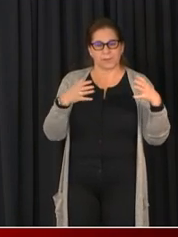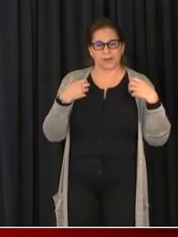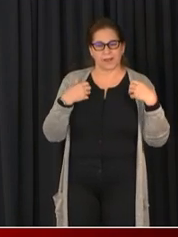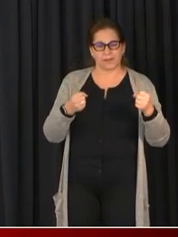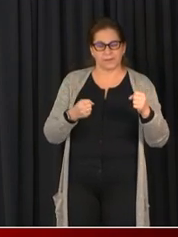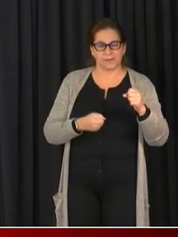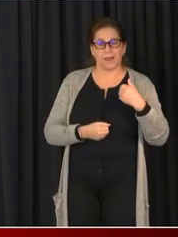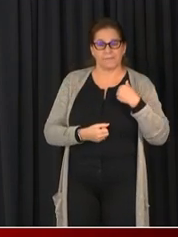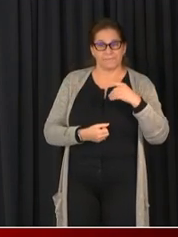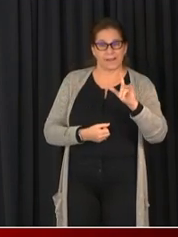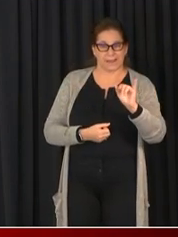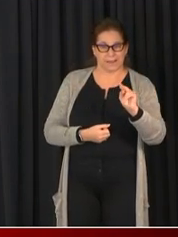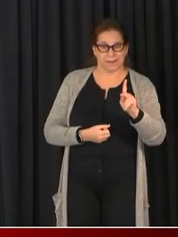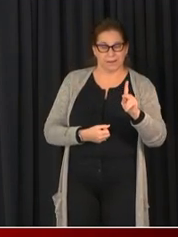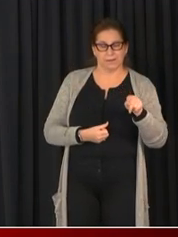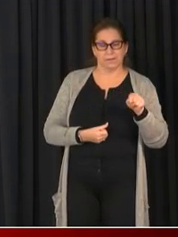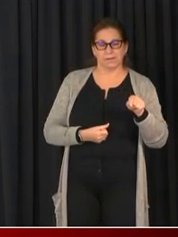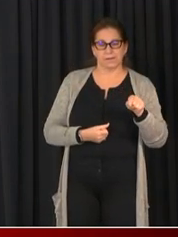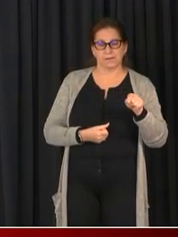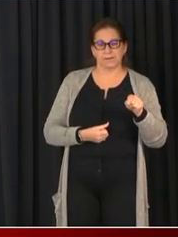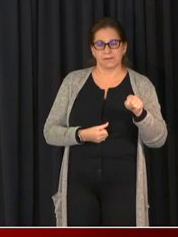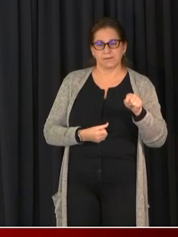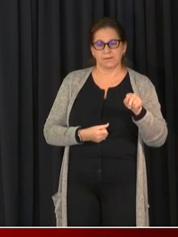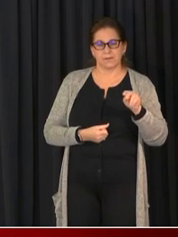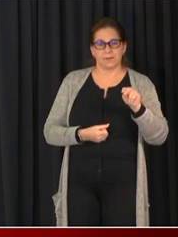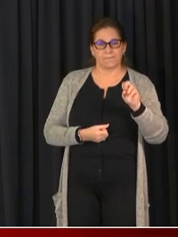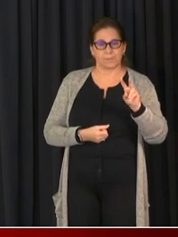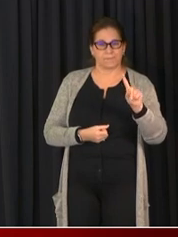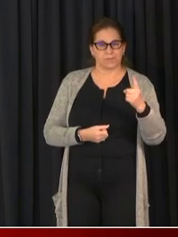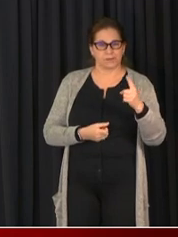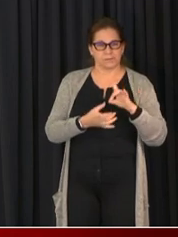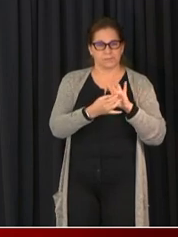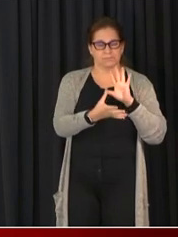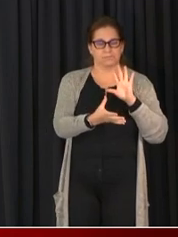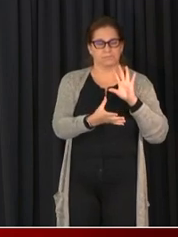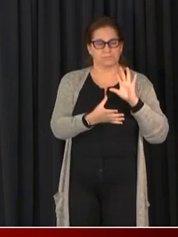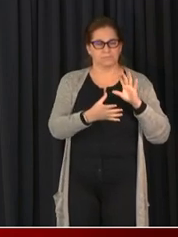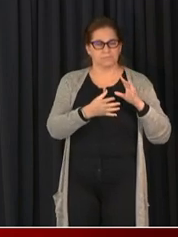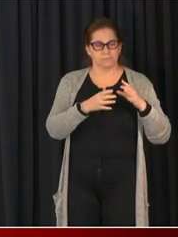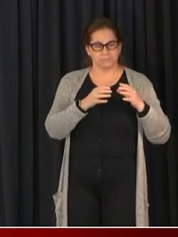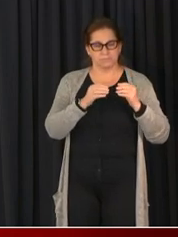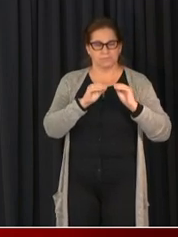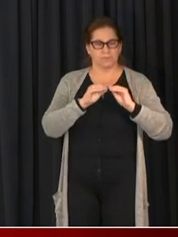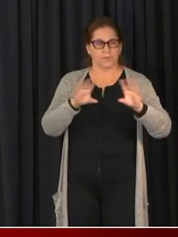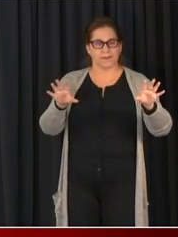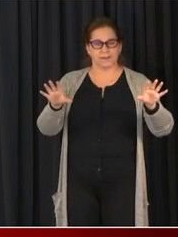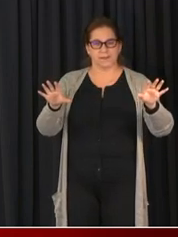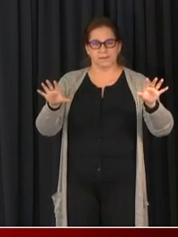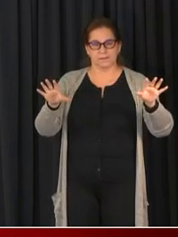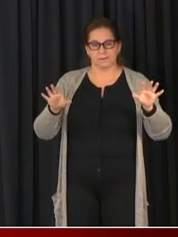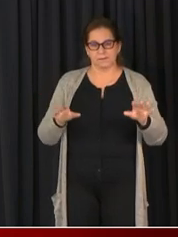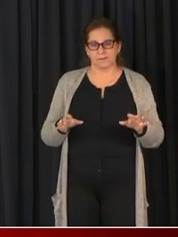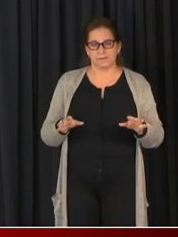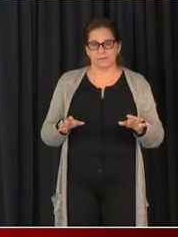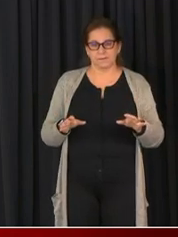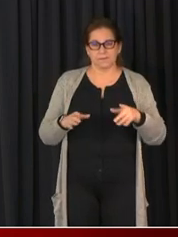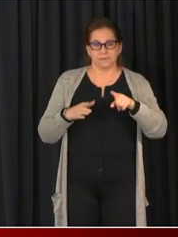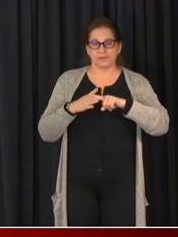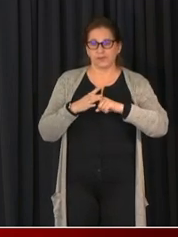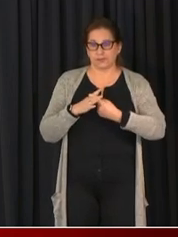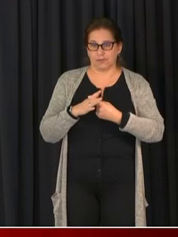this is a reminder that on November the 1st, you were able to